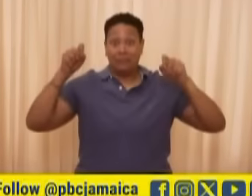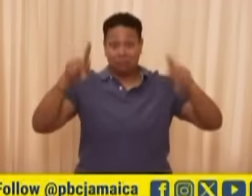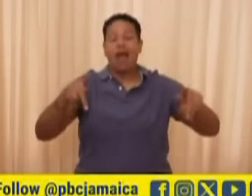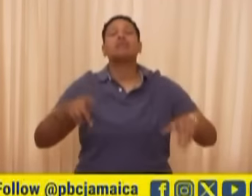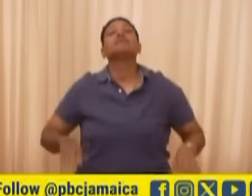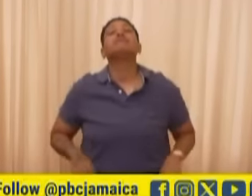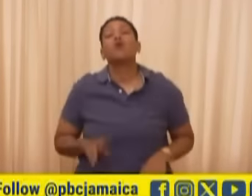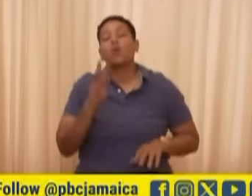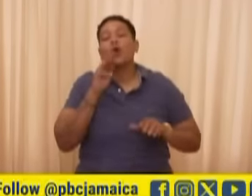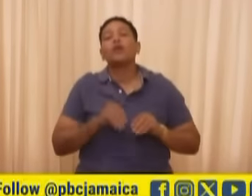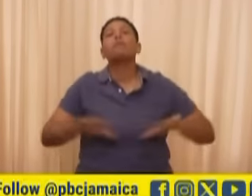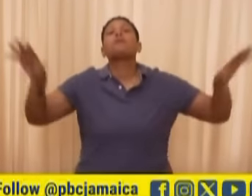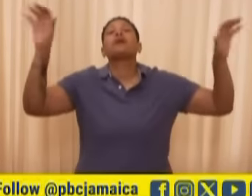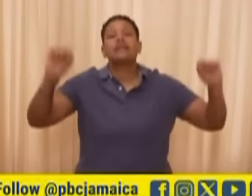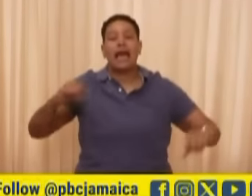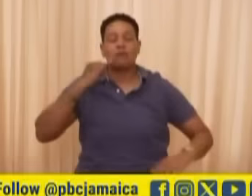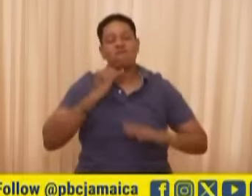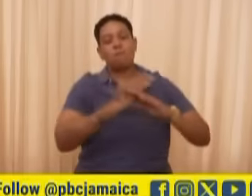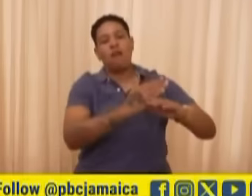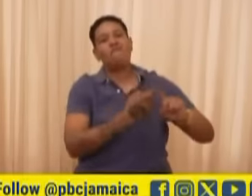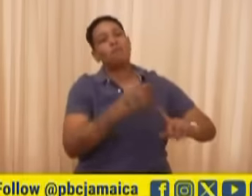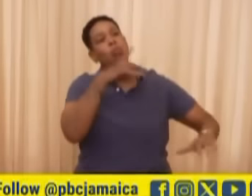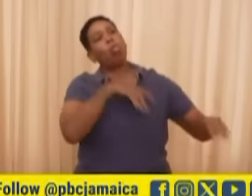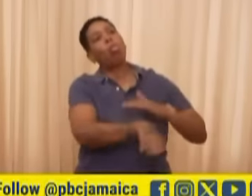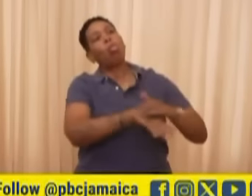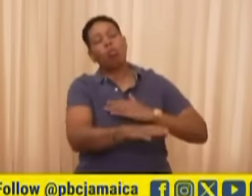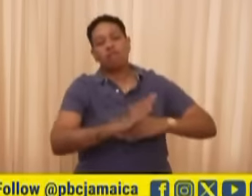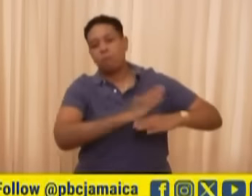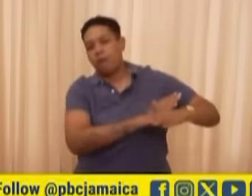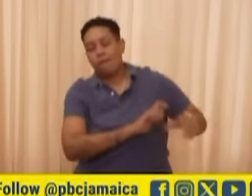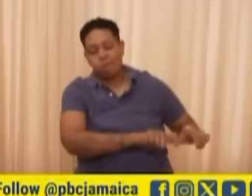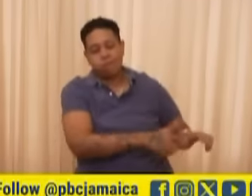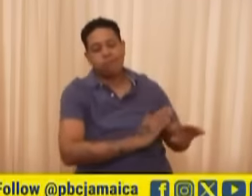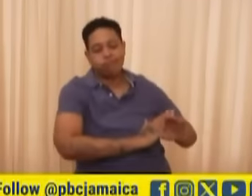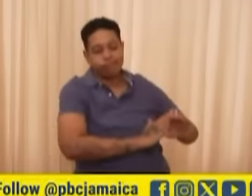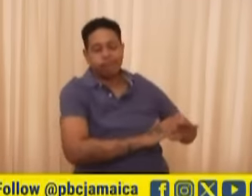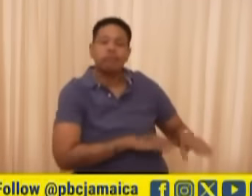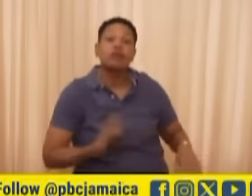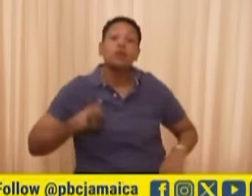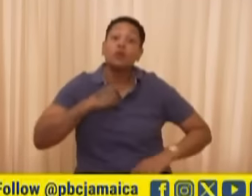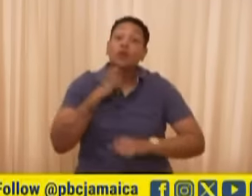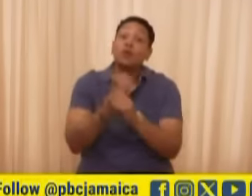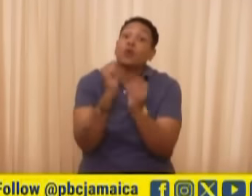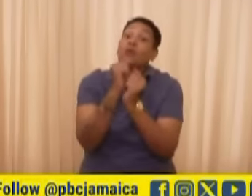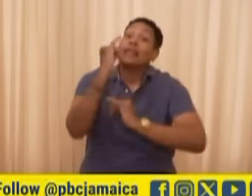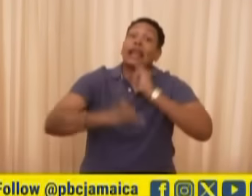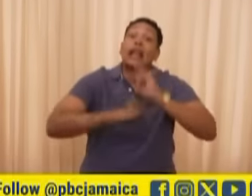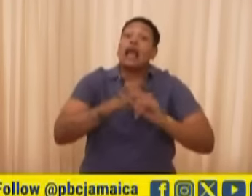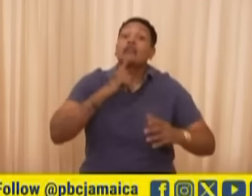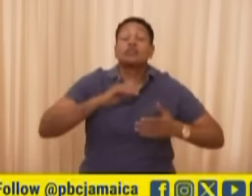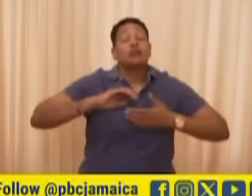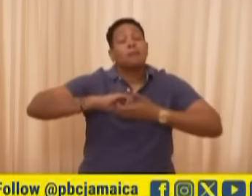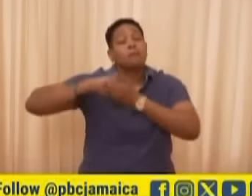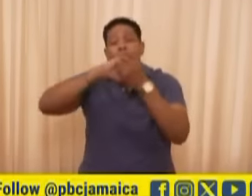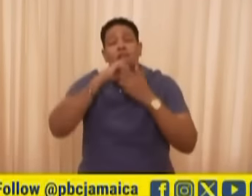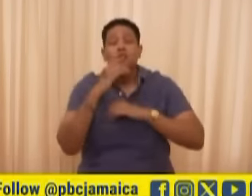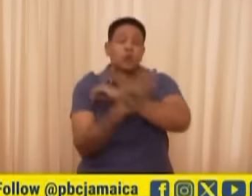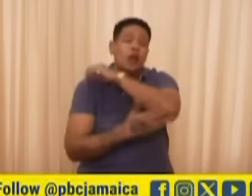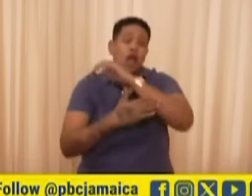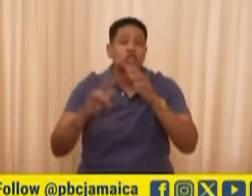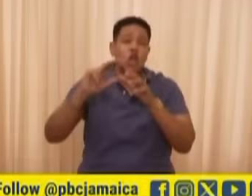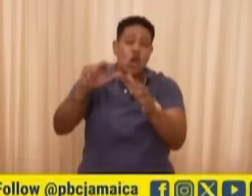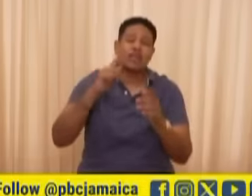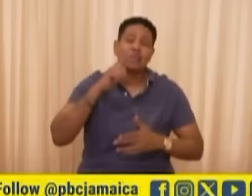or JPS. This is a serious storm, but we are working with our international partners, certainly through the National Hurricane